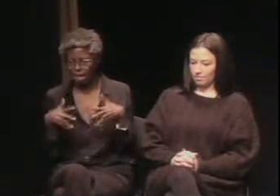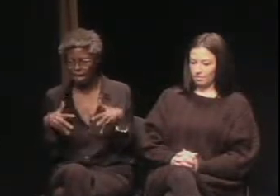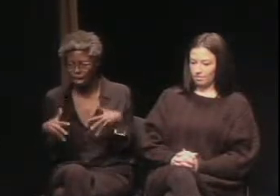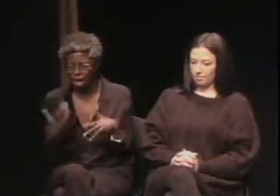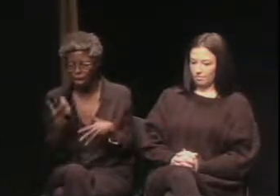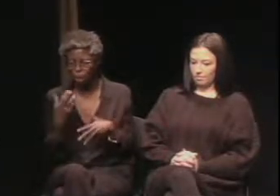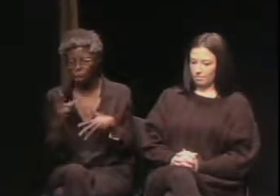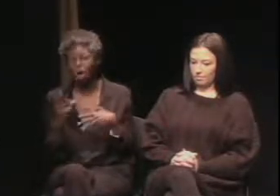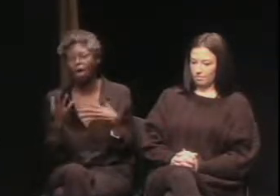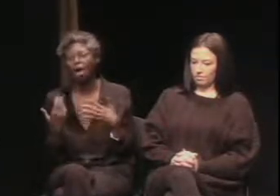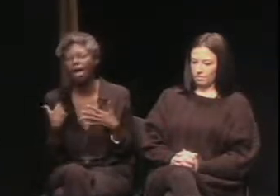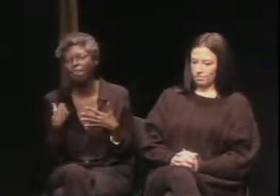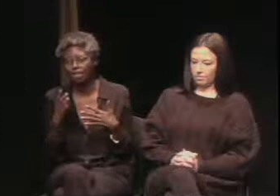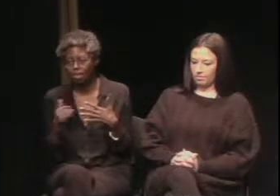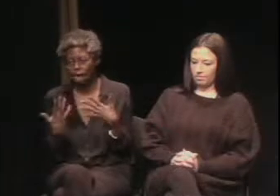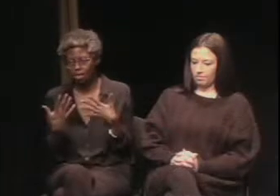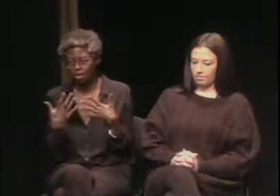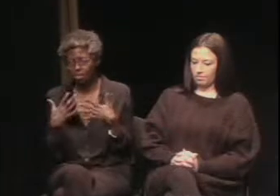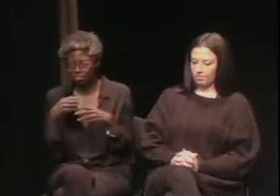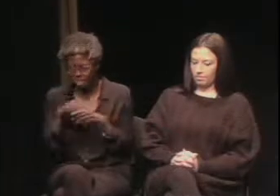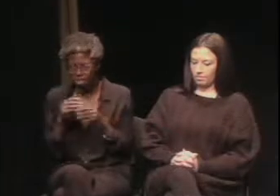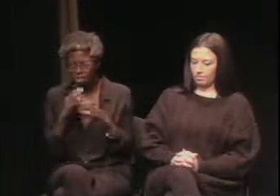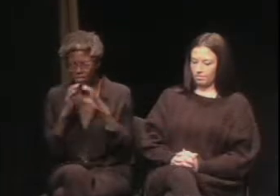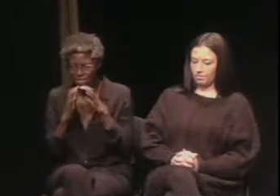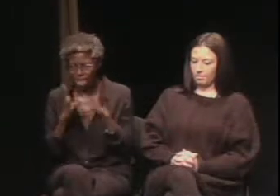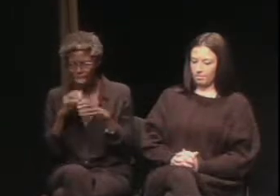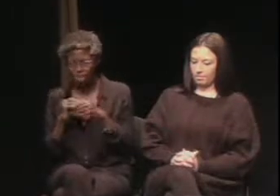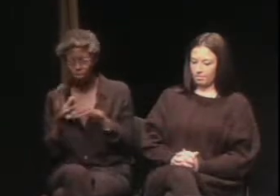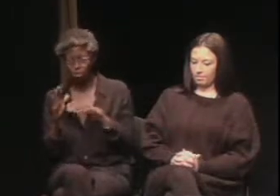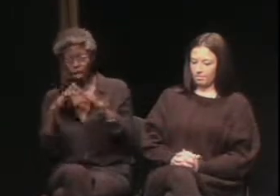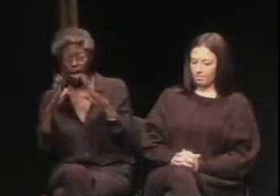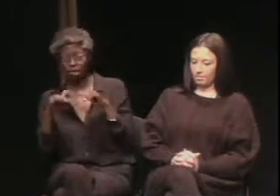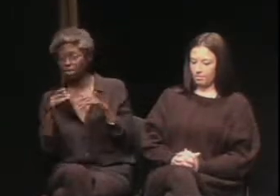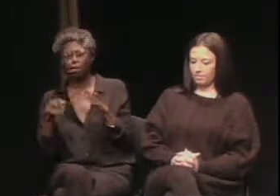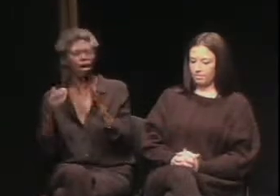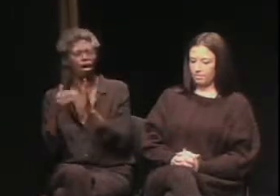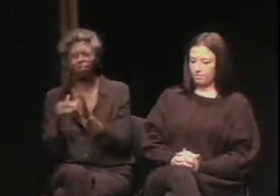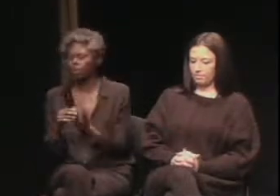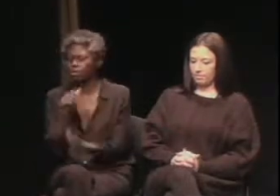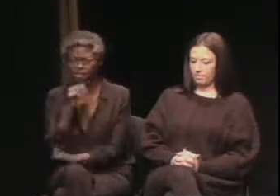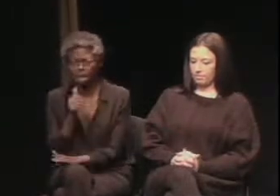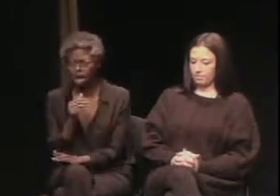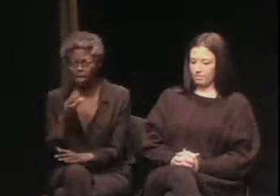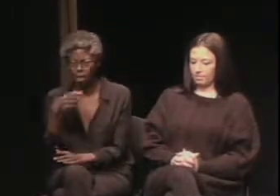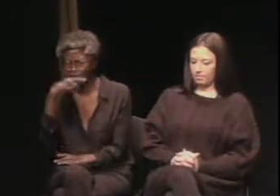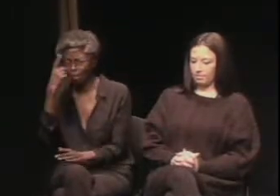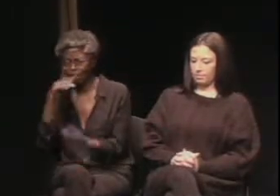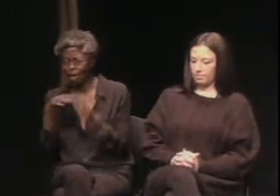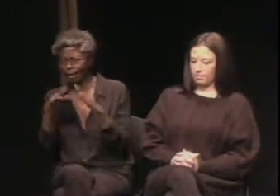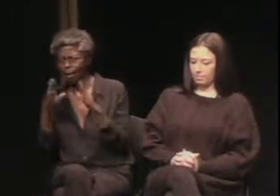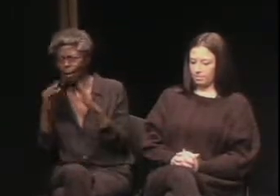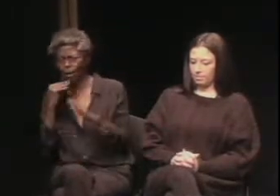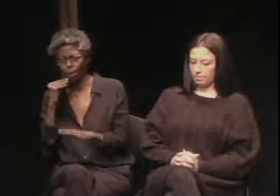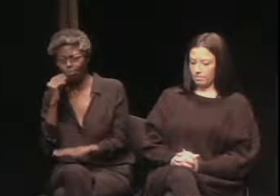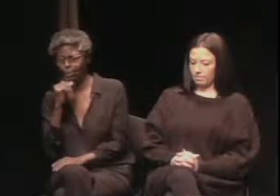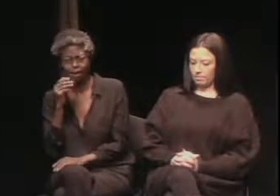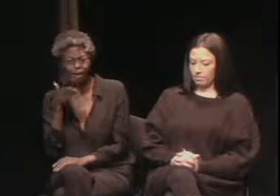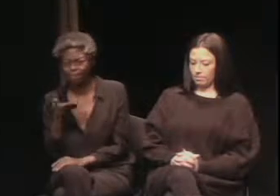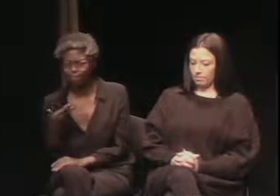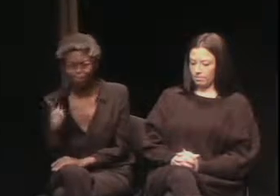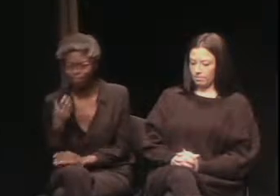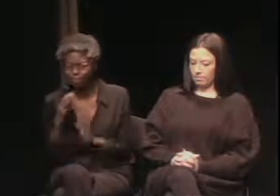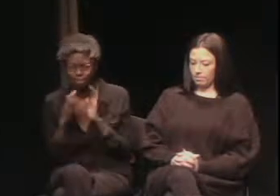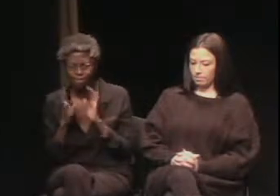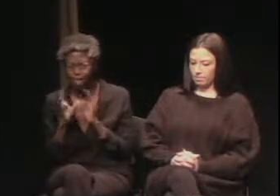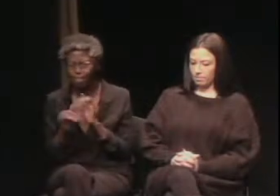or having that being a conversation in your household, as it often isn't in many black households. And the power